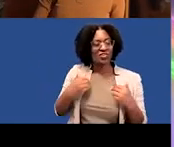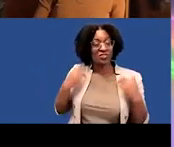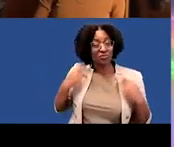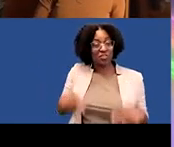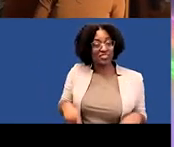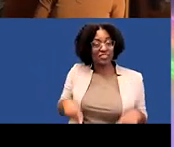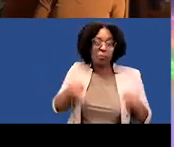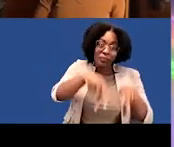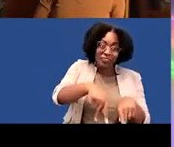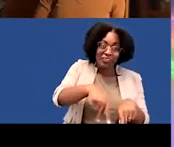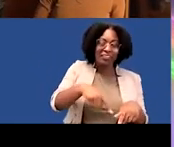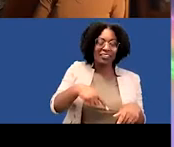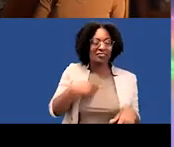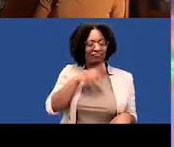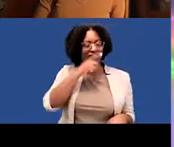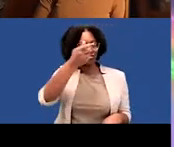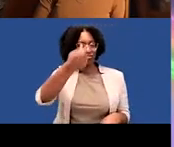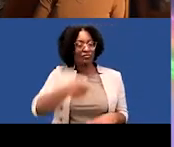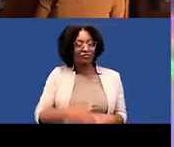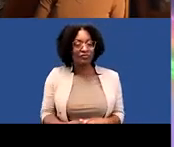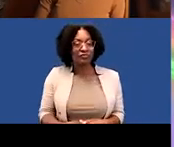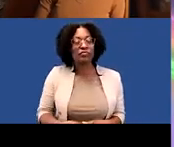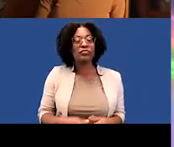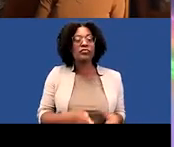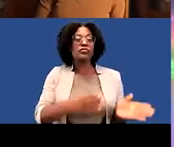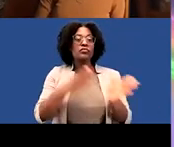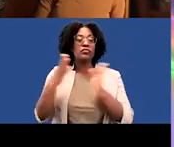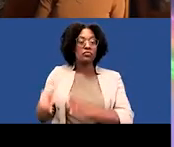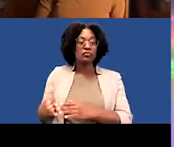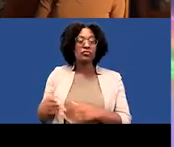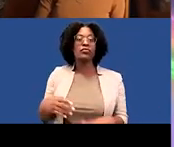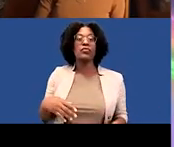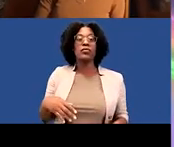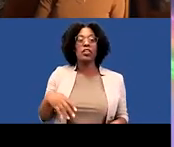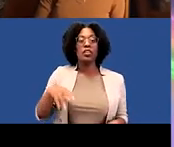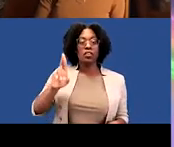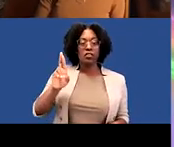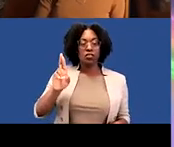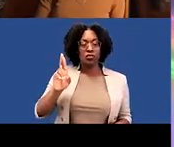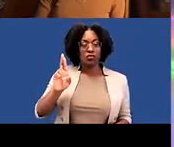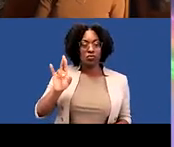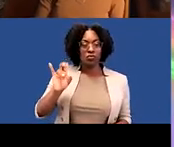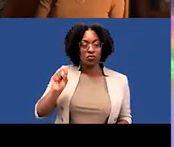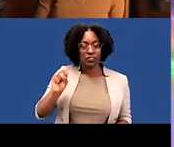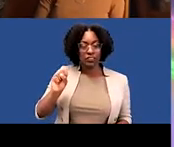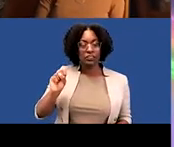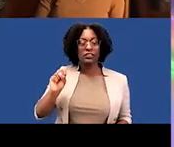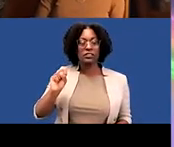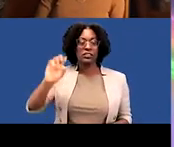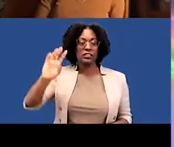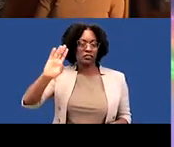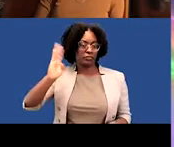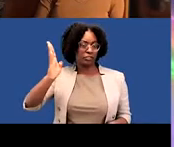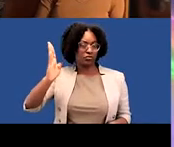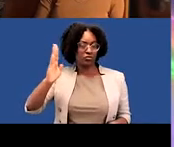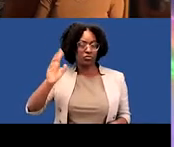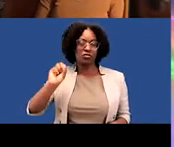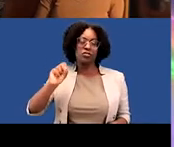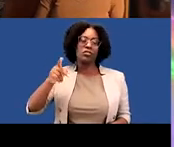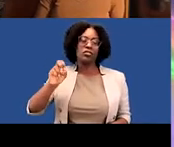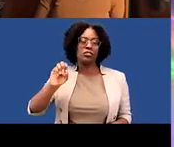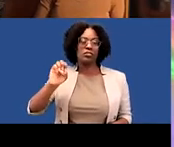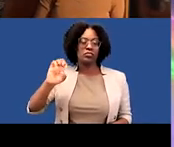For those who are in New York, Reese Beach is a site of joy and love and